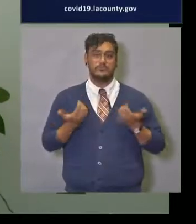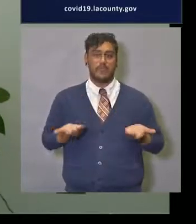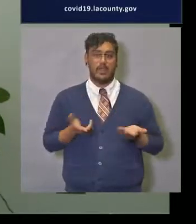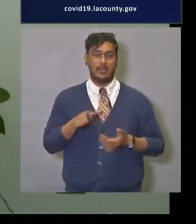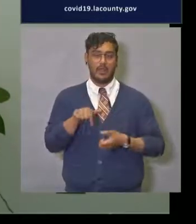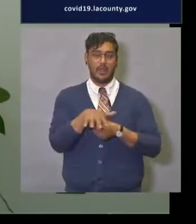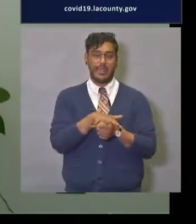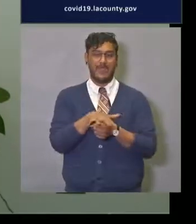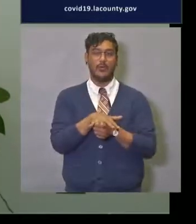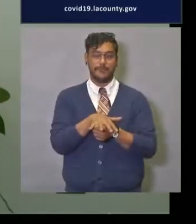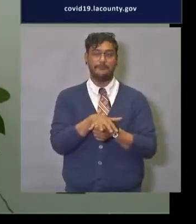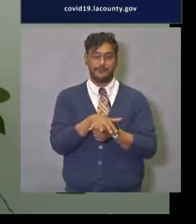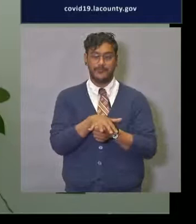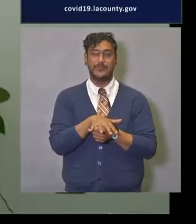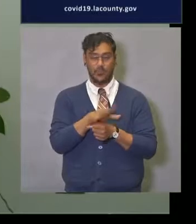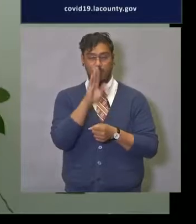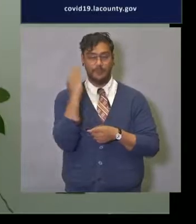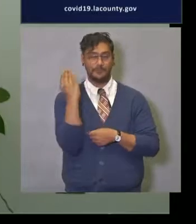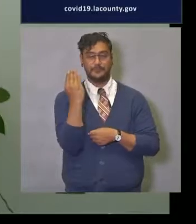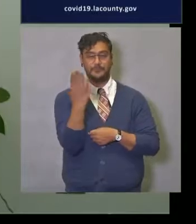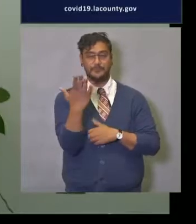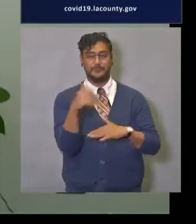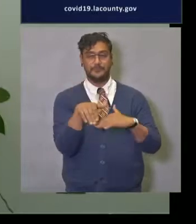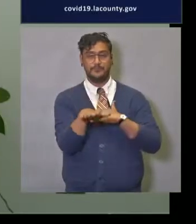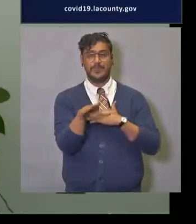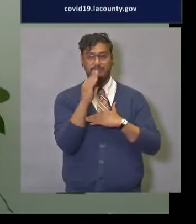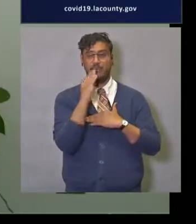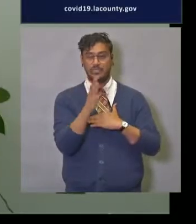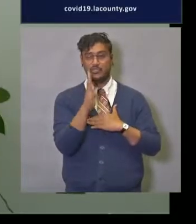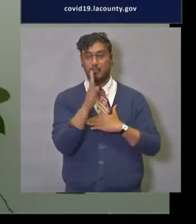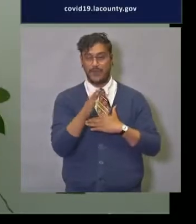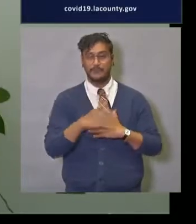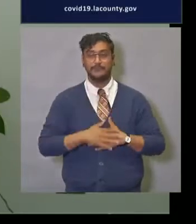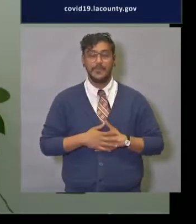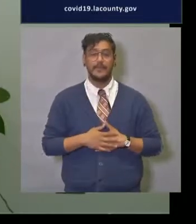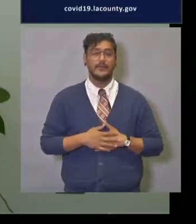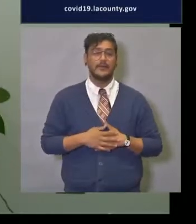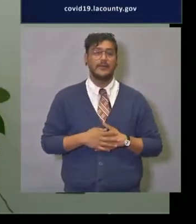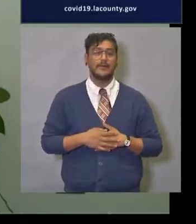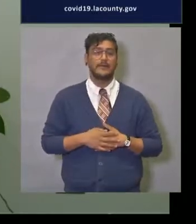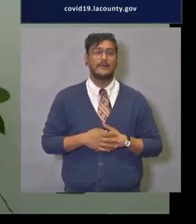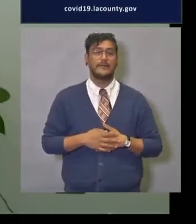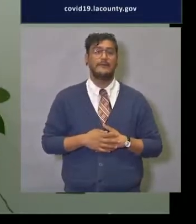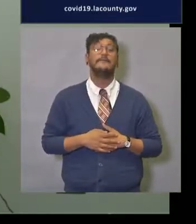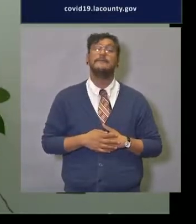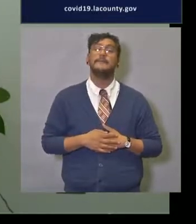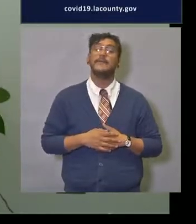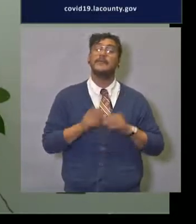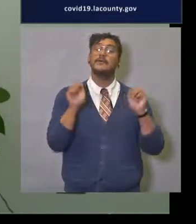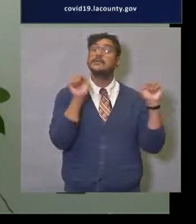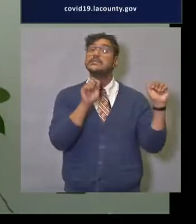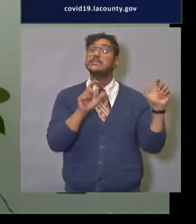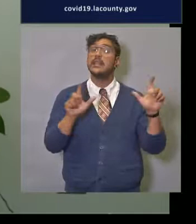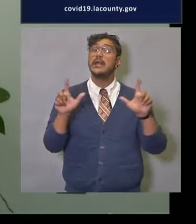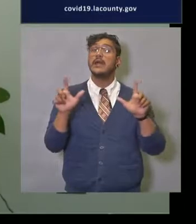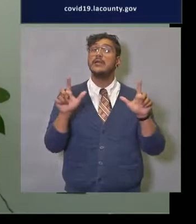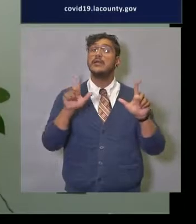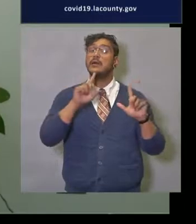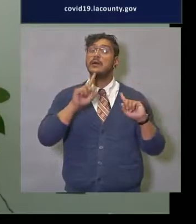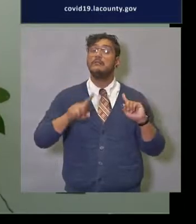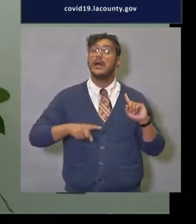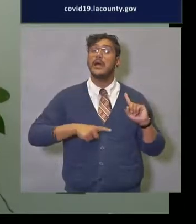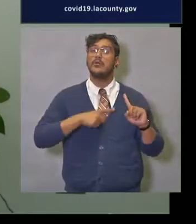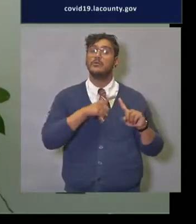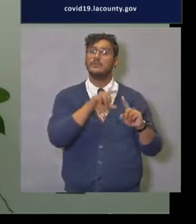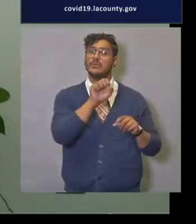LA County. So happy to get you those numbers. I don't know them off the top of my head. In terms of the slide that talks about